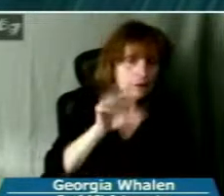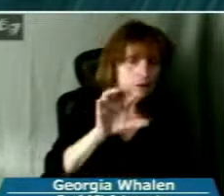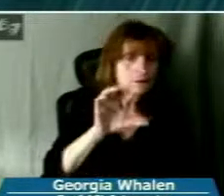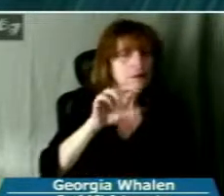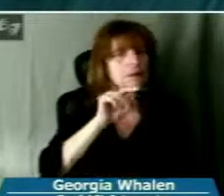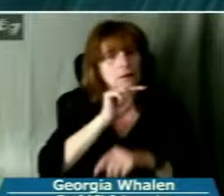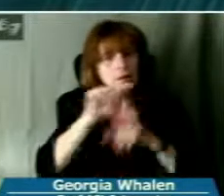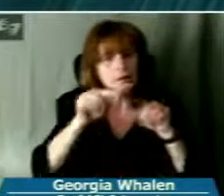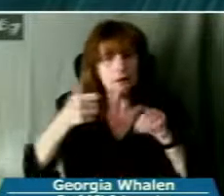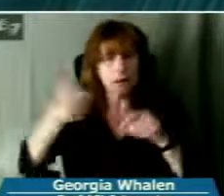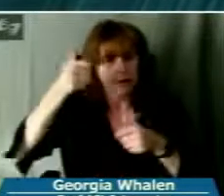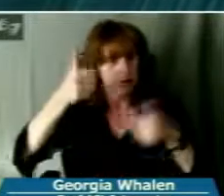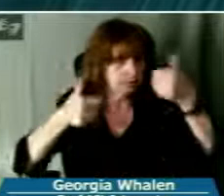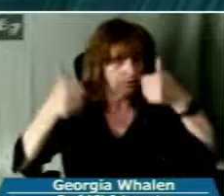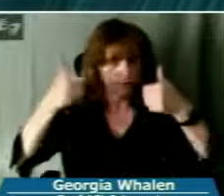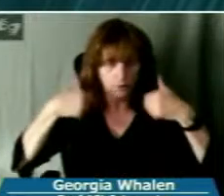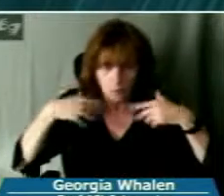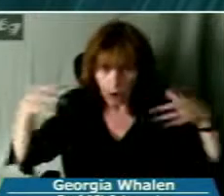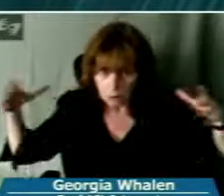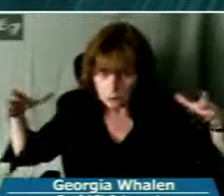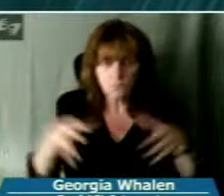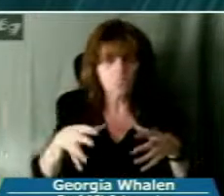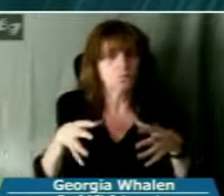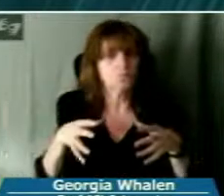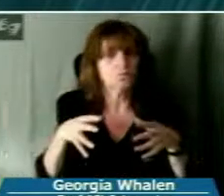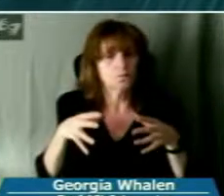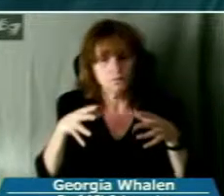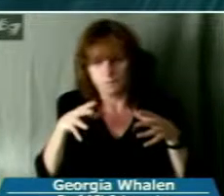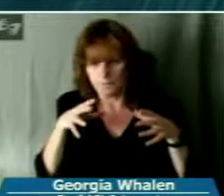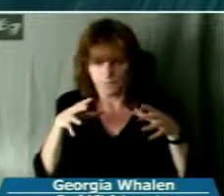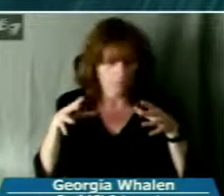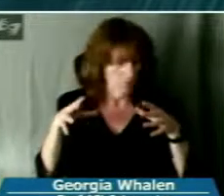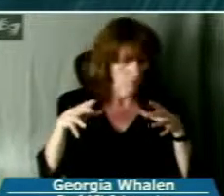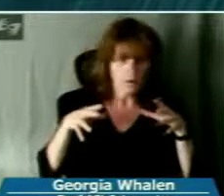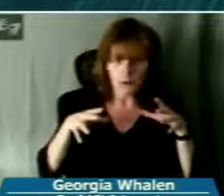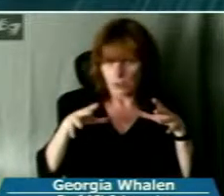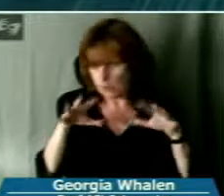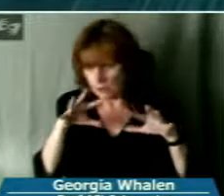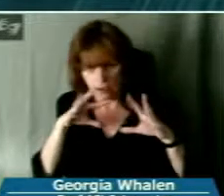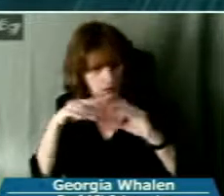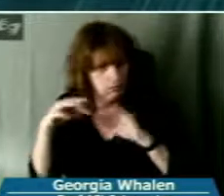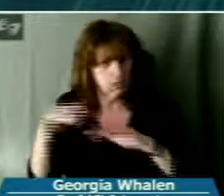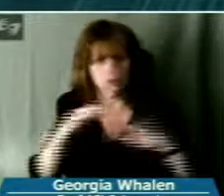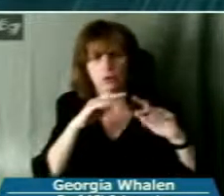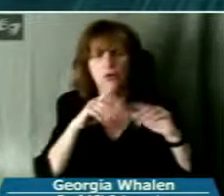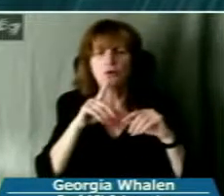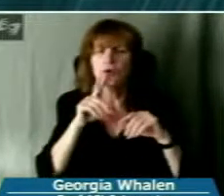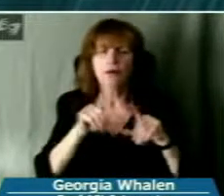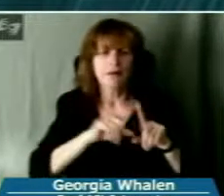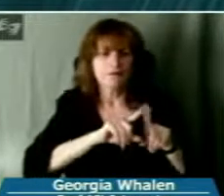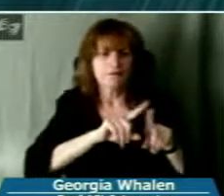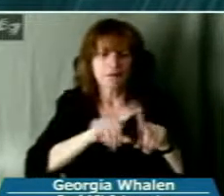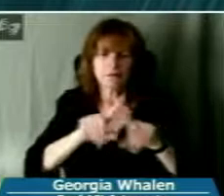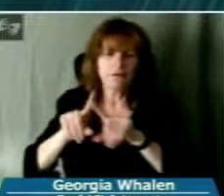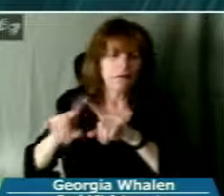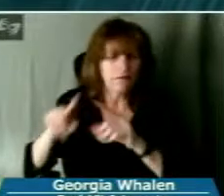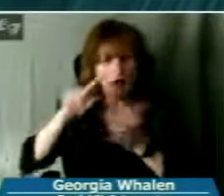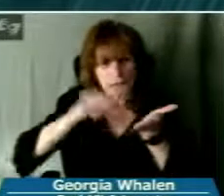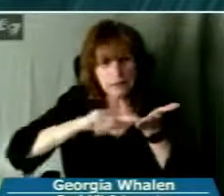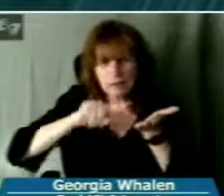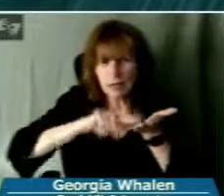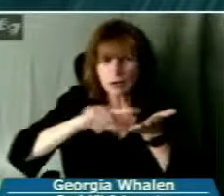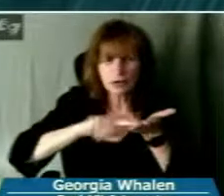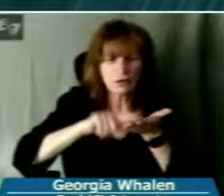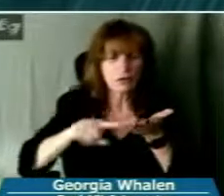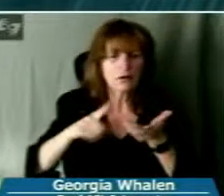facilities, where all of us were pooling the information that we had. And so there are different inspections done by different groups. So the Retirement Home Regulatory Authority, for example, would do